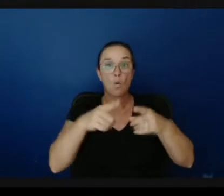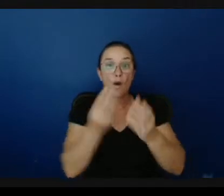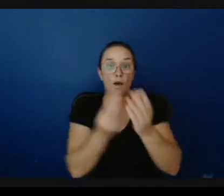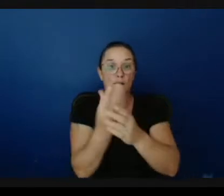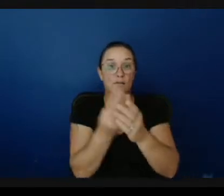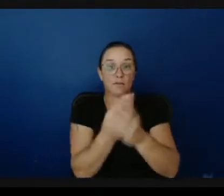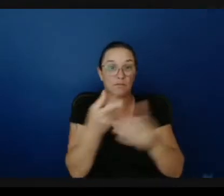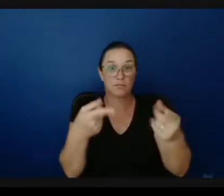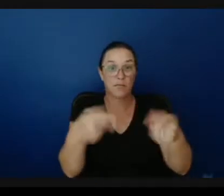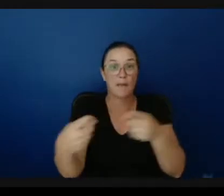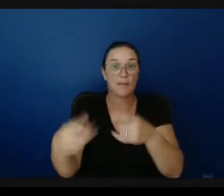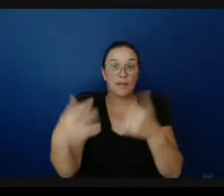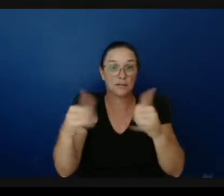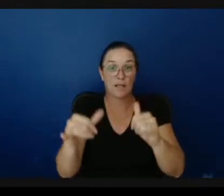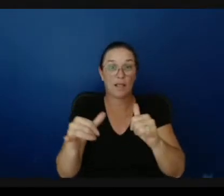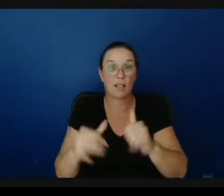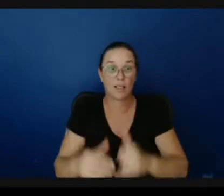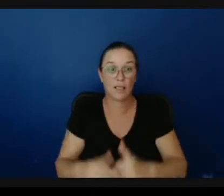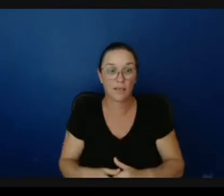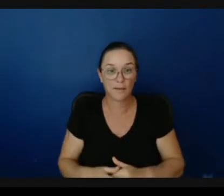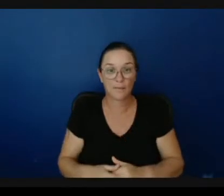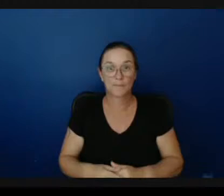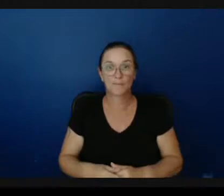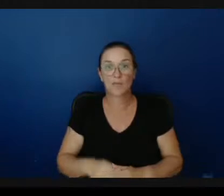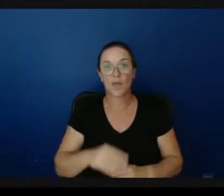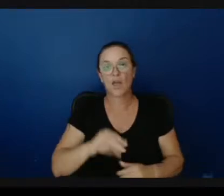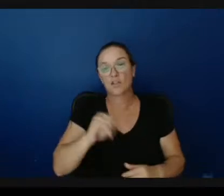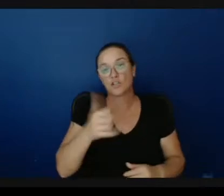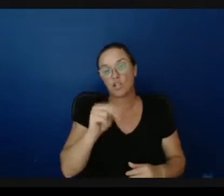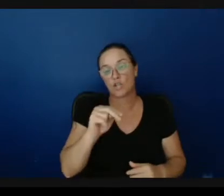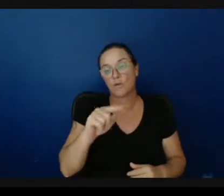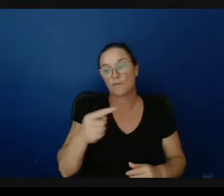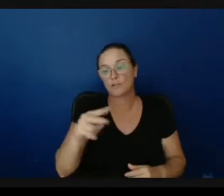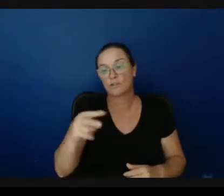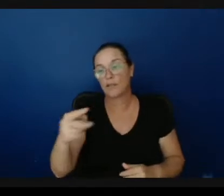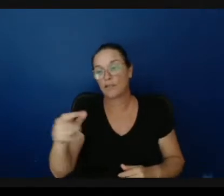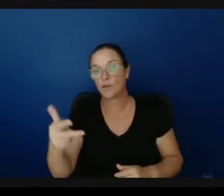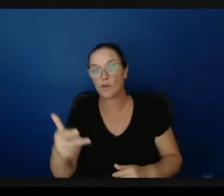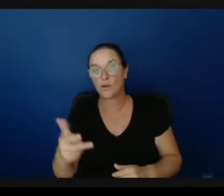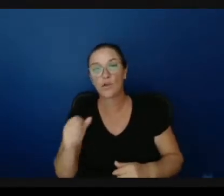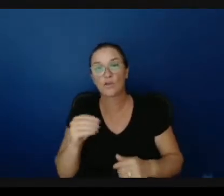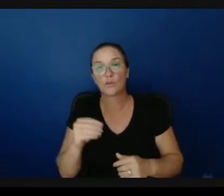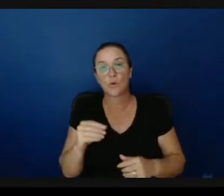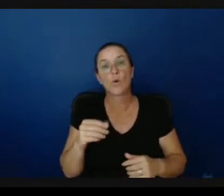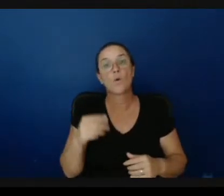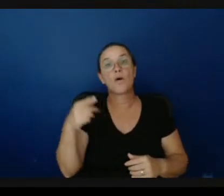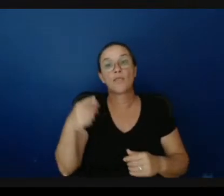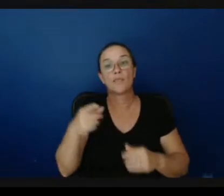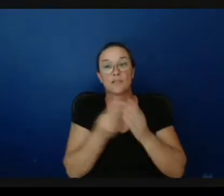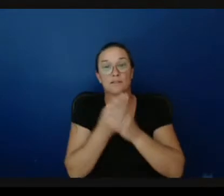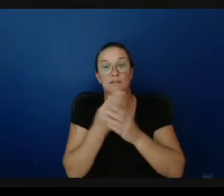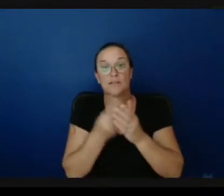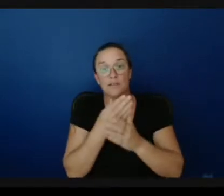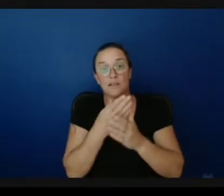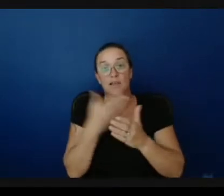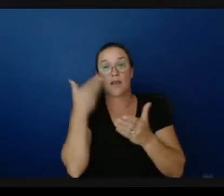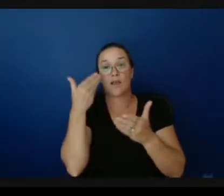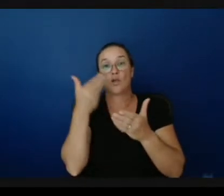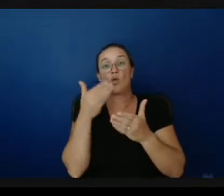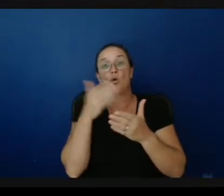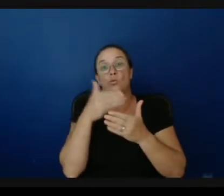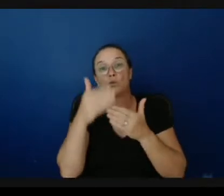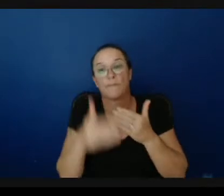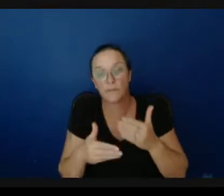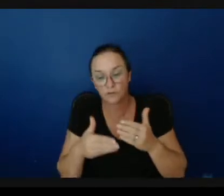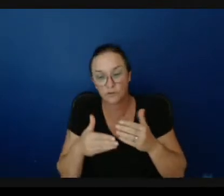on the first, second, and third here, right? So as this eruption is coming to an end, we're seeing the crater floor beginning to bulge for the first